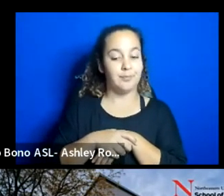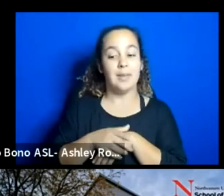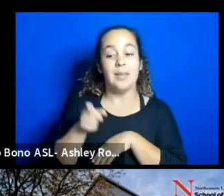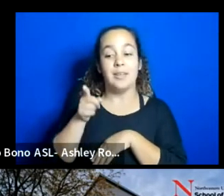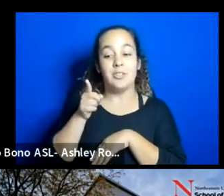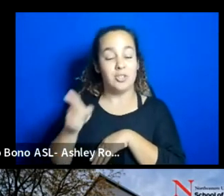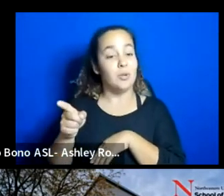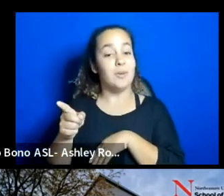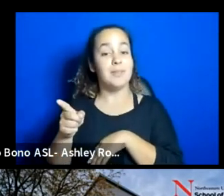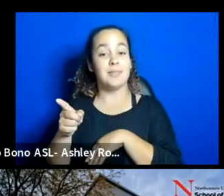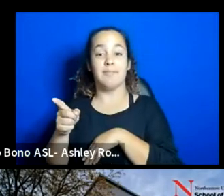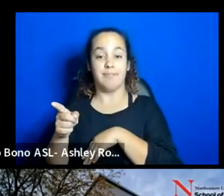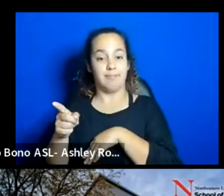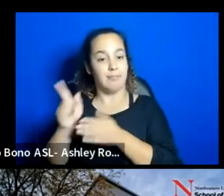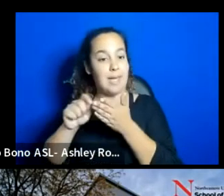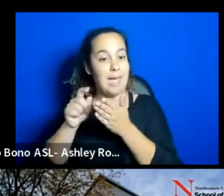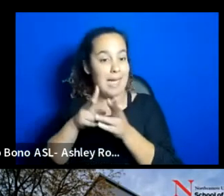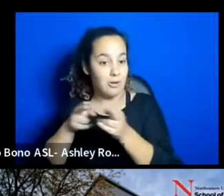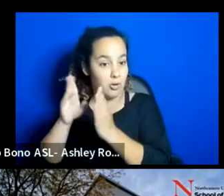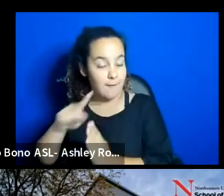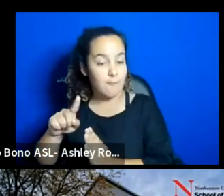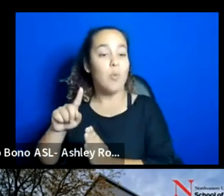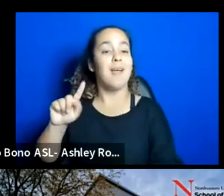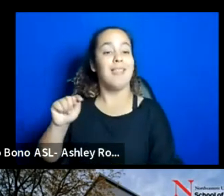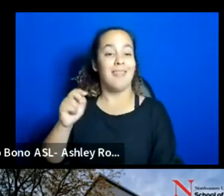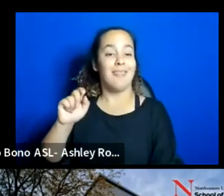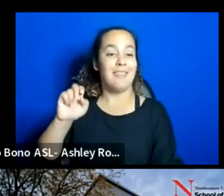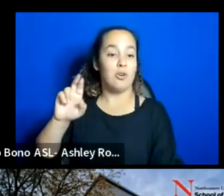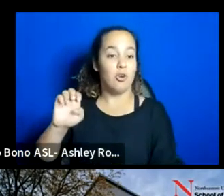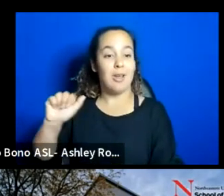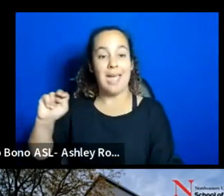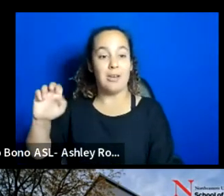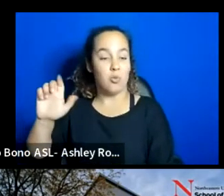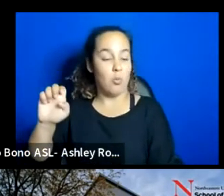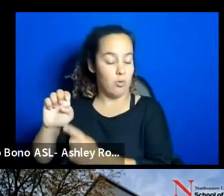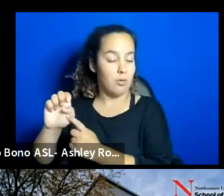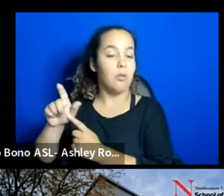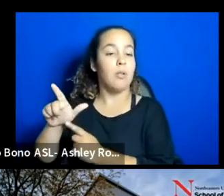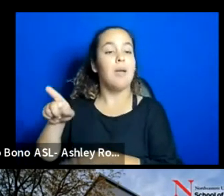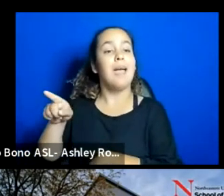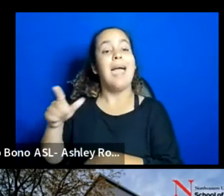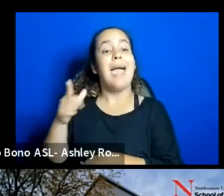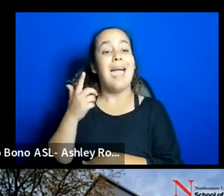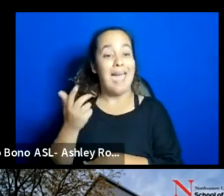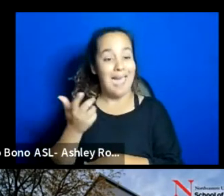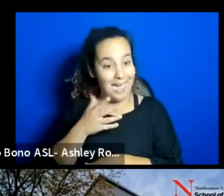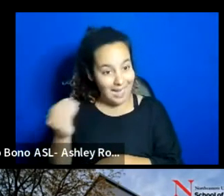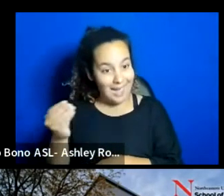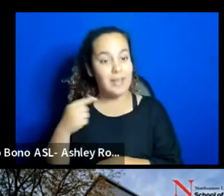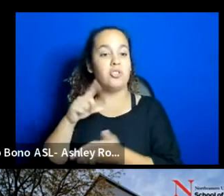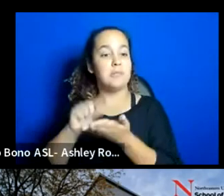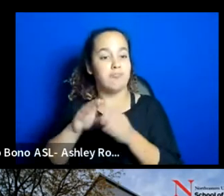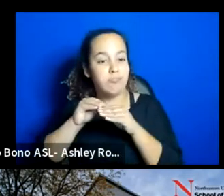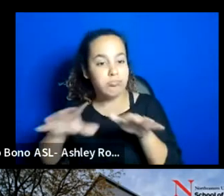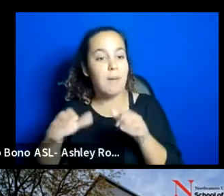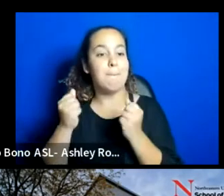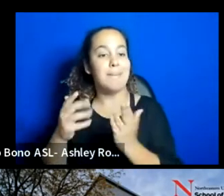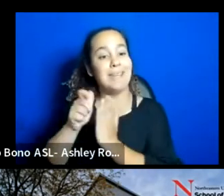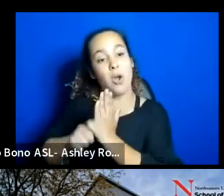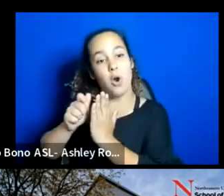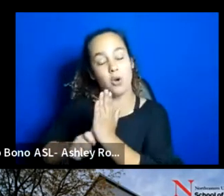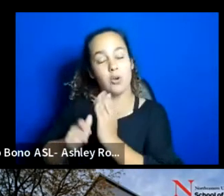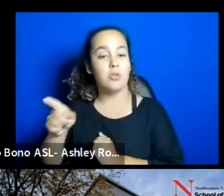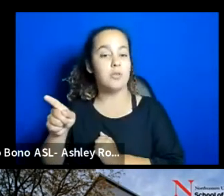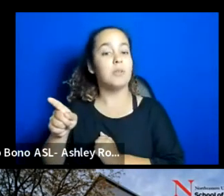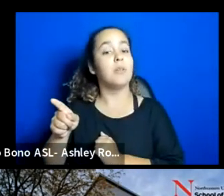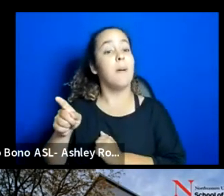a journal of theater and performance of the Americas. And she's published a whole bunch of articles, and her book,